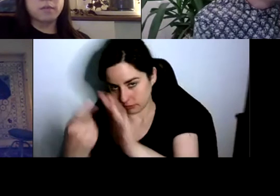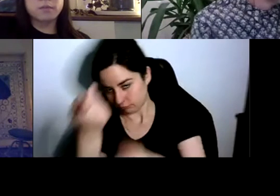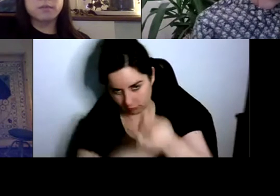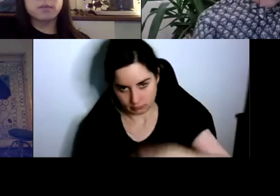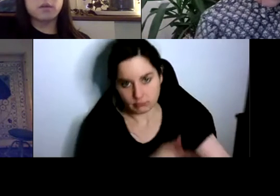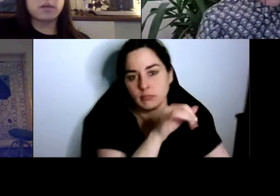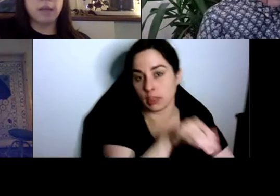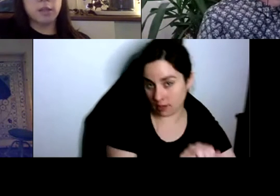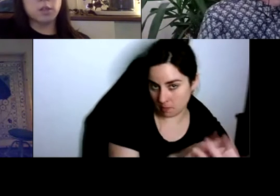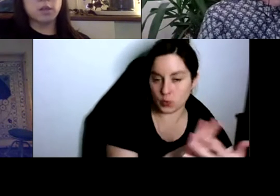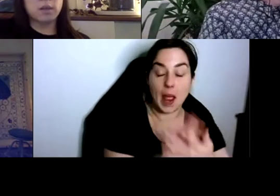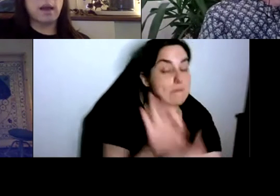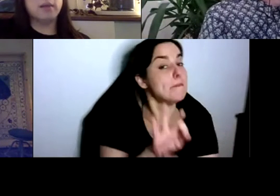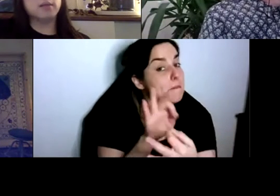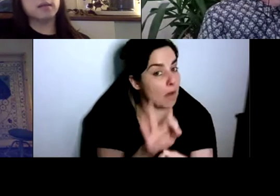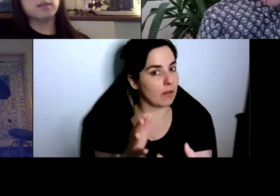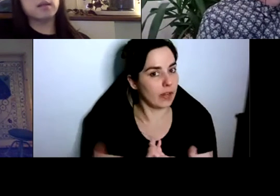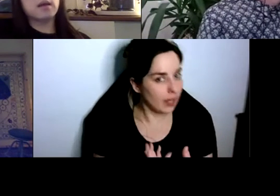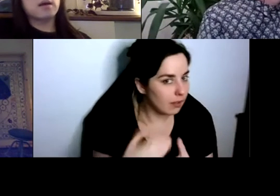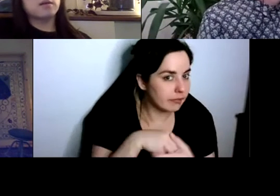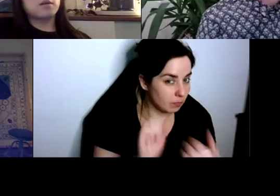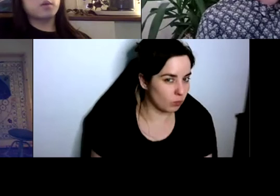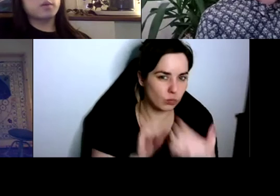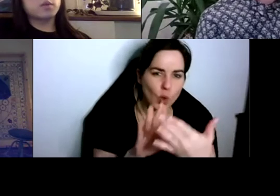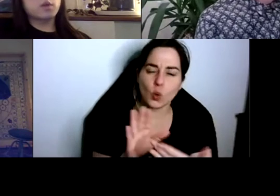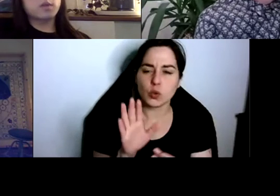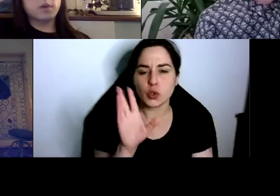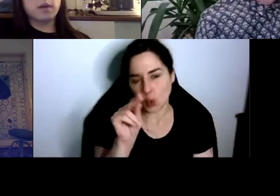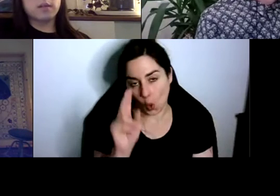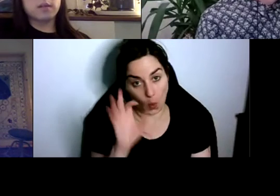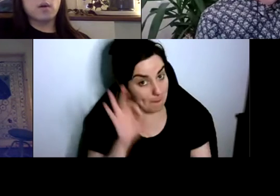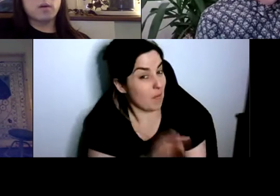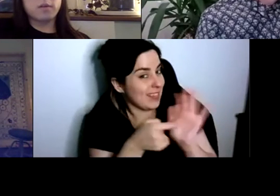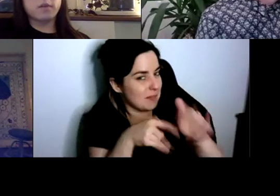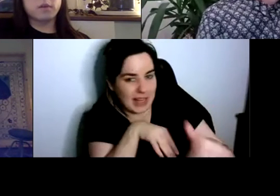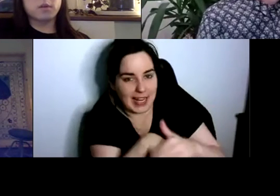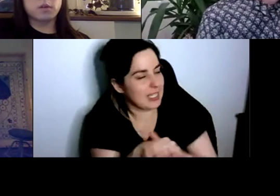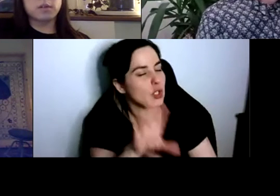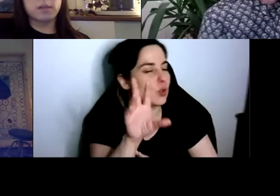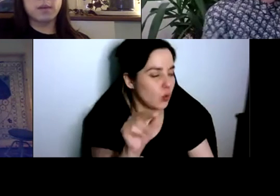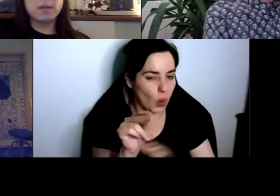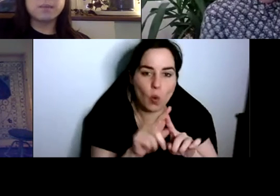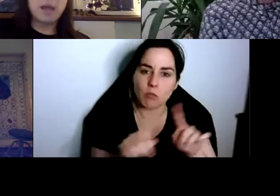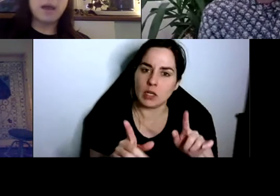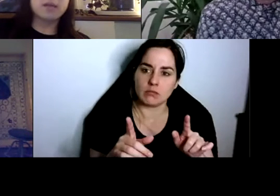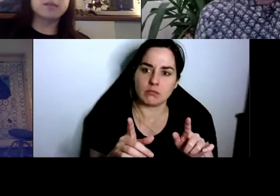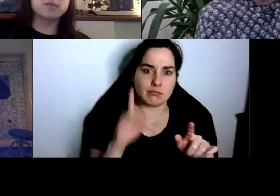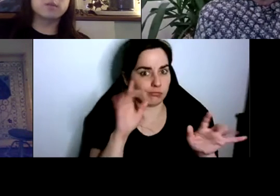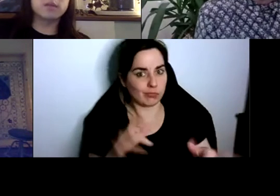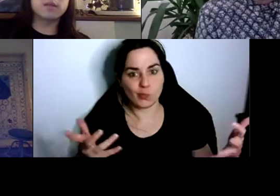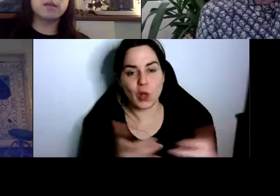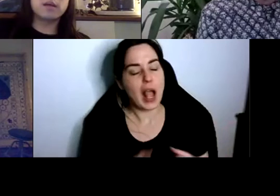of, you know, engaging in access, you know, we were so surprised at all the folks who took us up on it